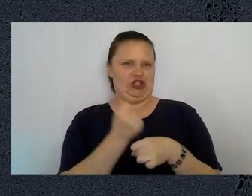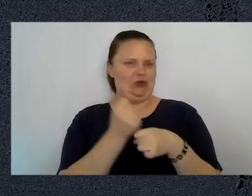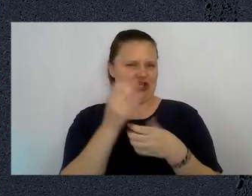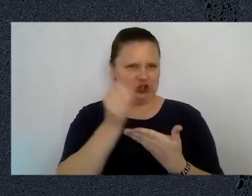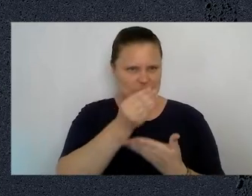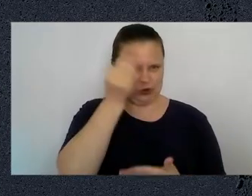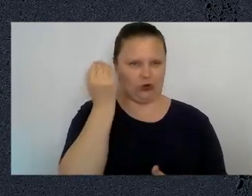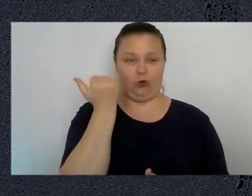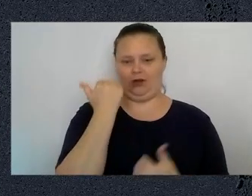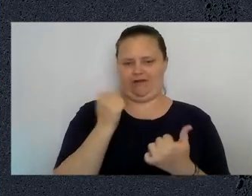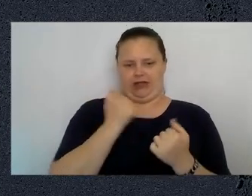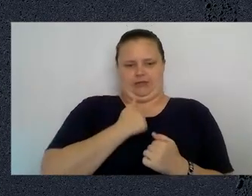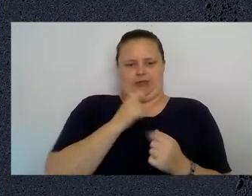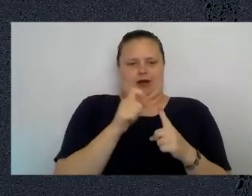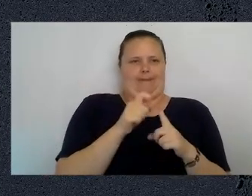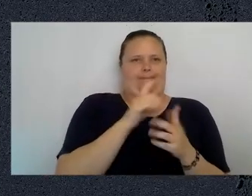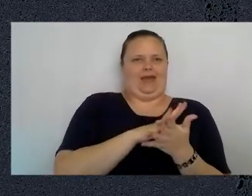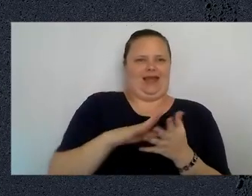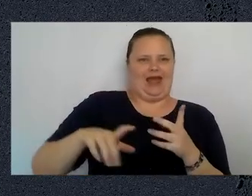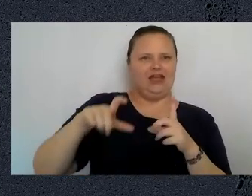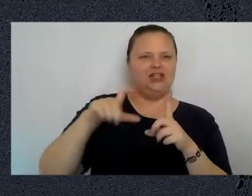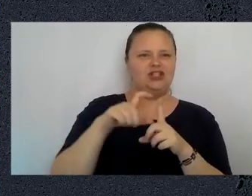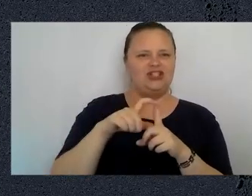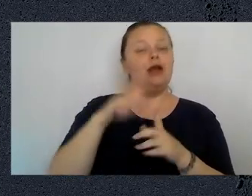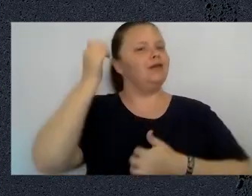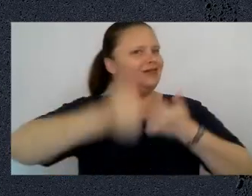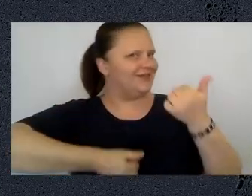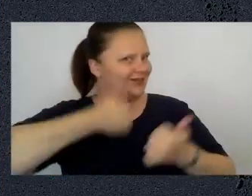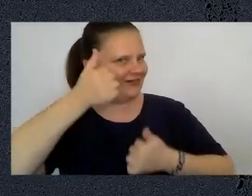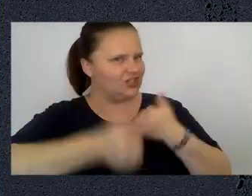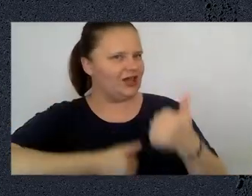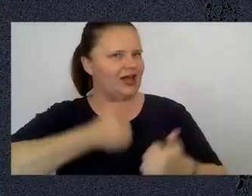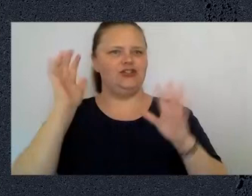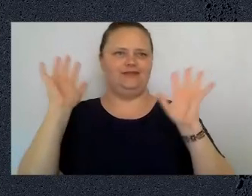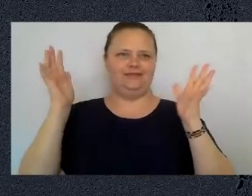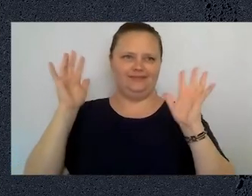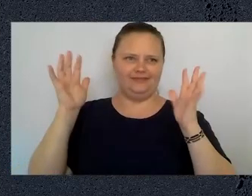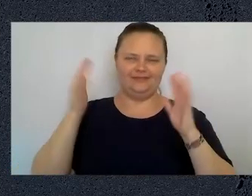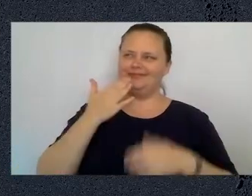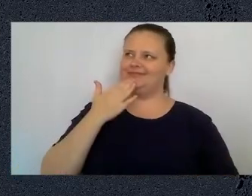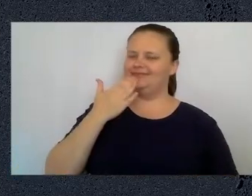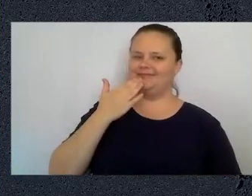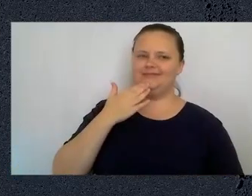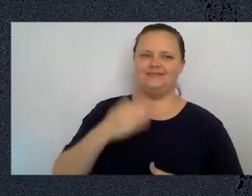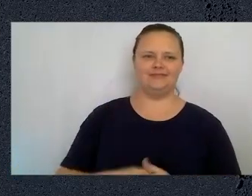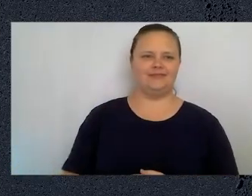Recently finished my PhD. But a lot of... Congratulations. Thank you.